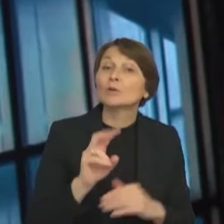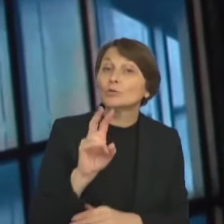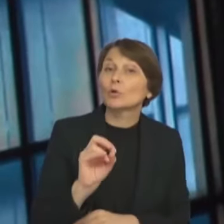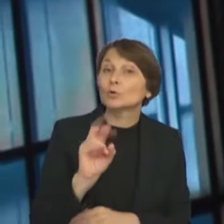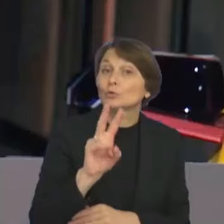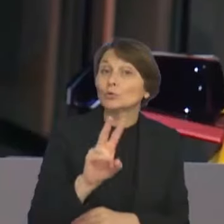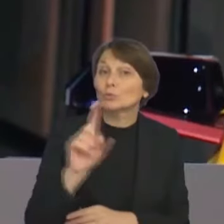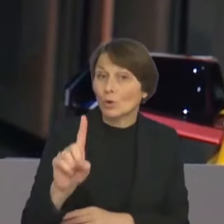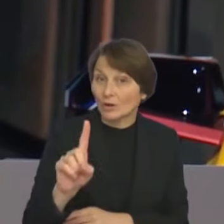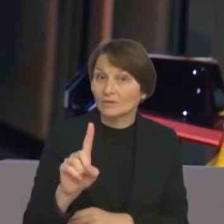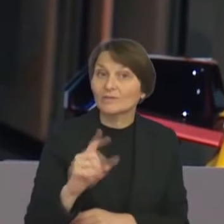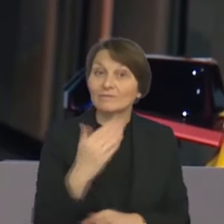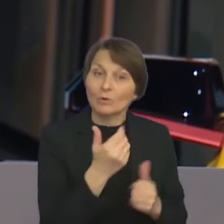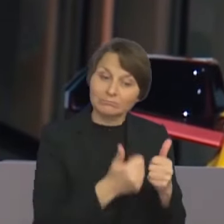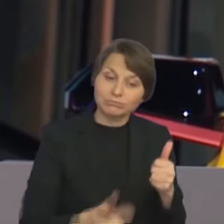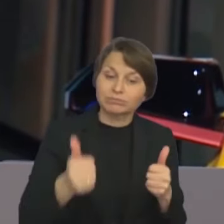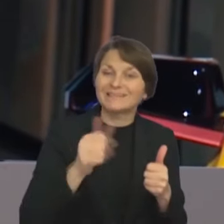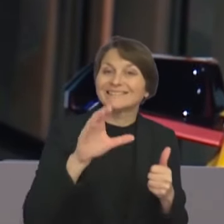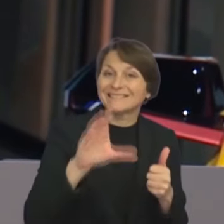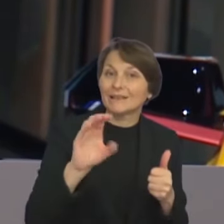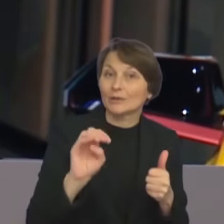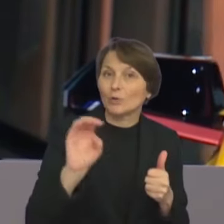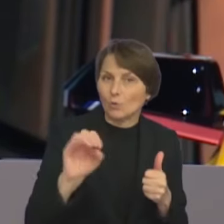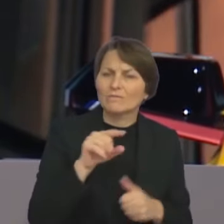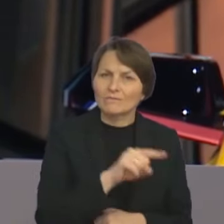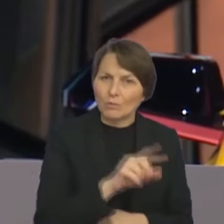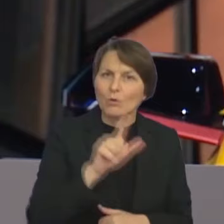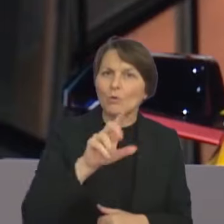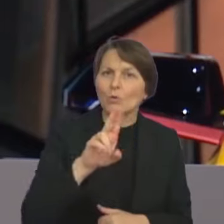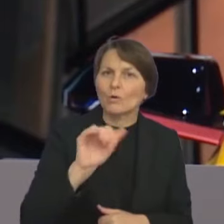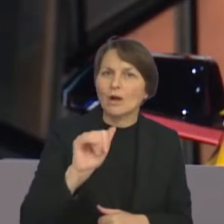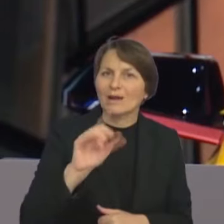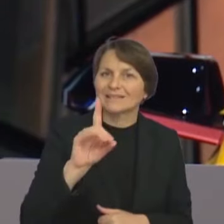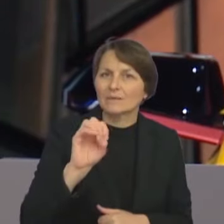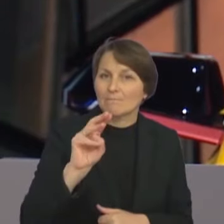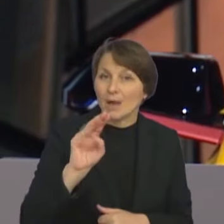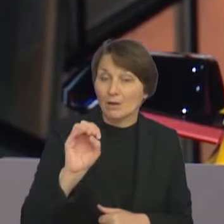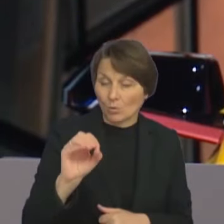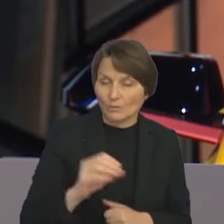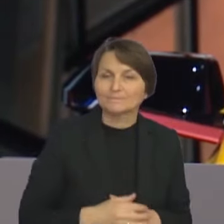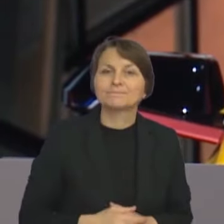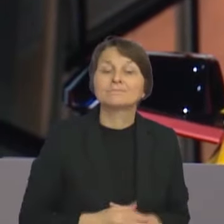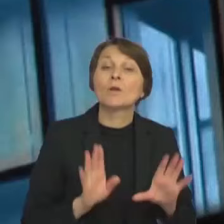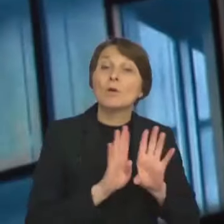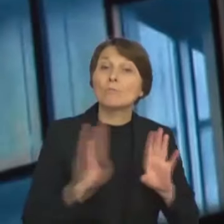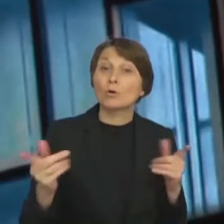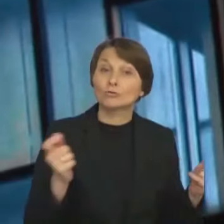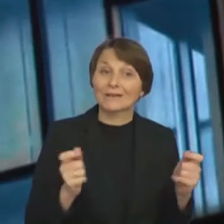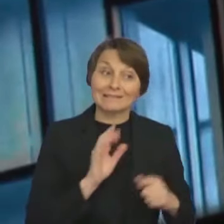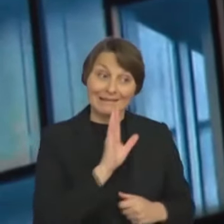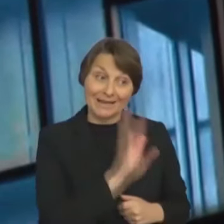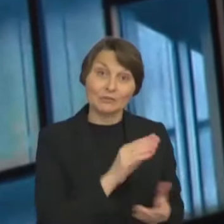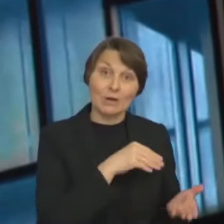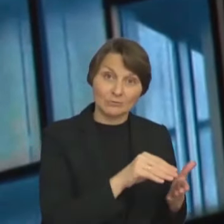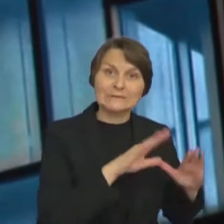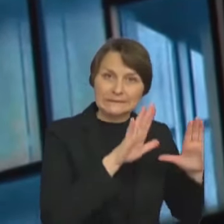the CEO, which will apply to Mr. Luca de Meo, the Board of Directors decided to maintain his compensation structure with a